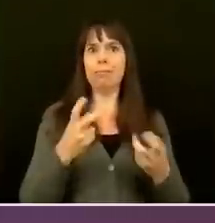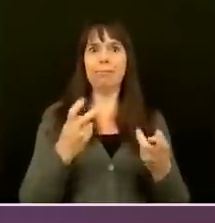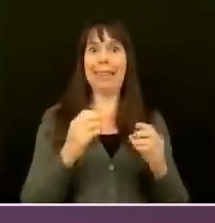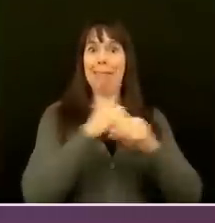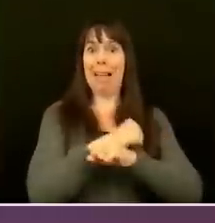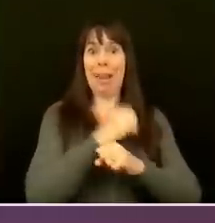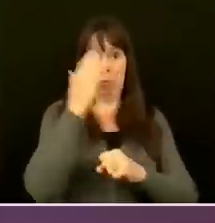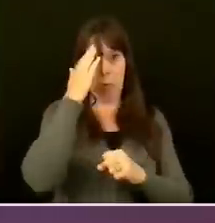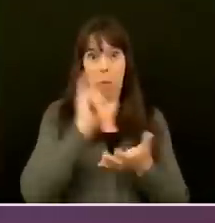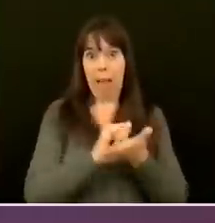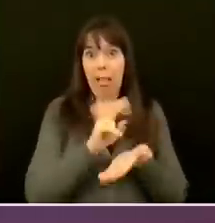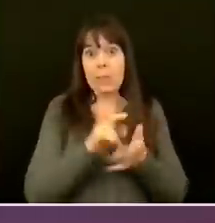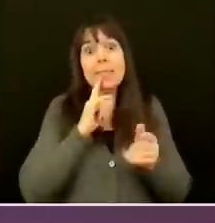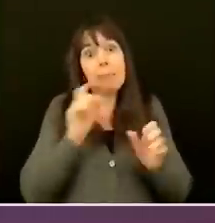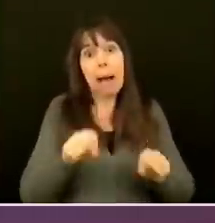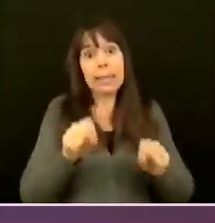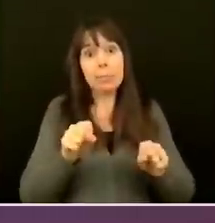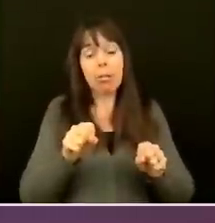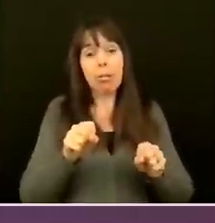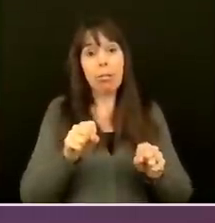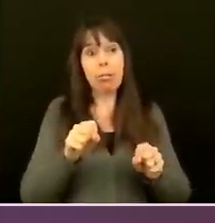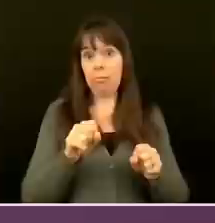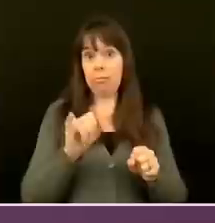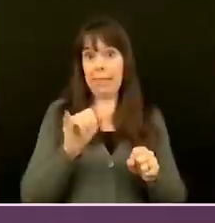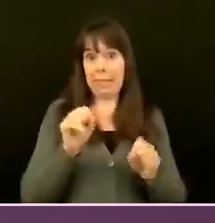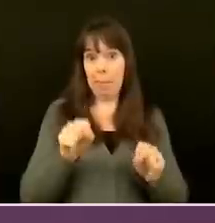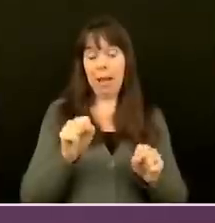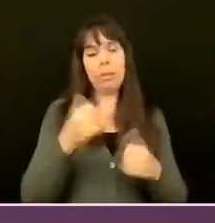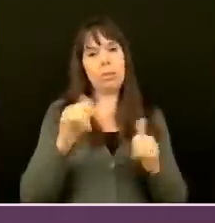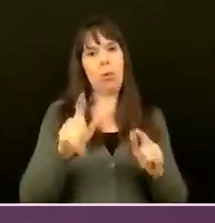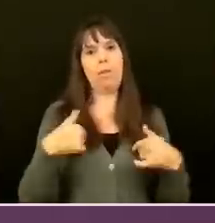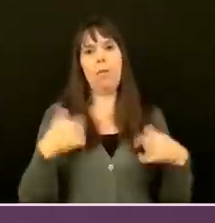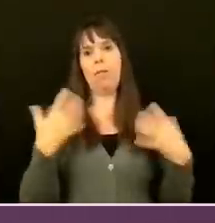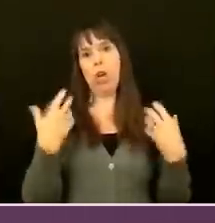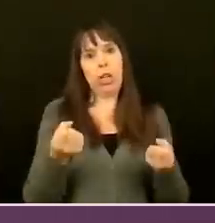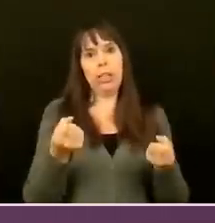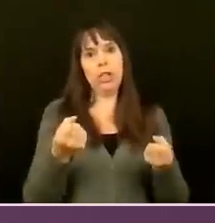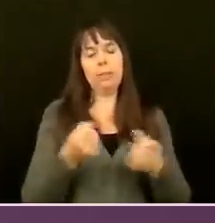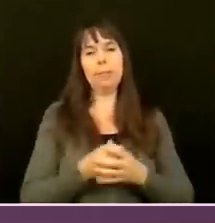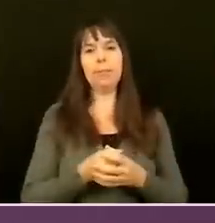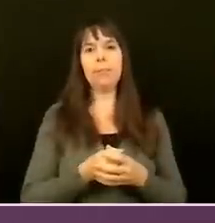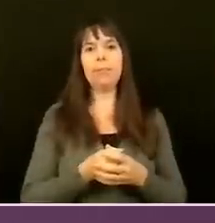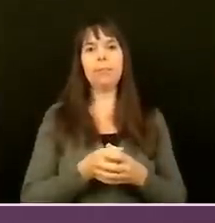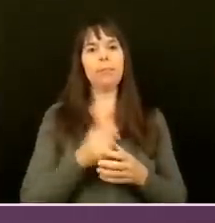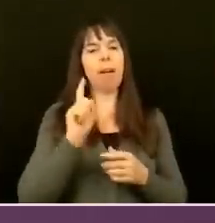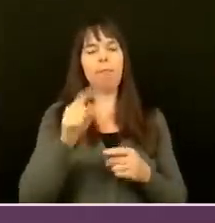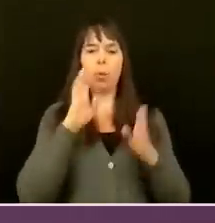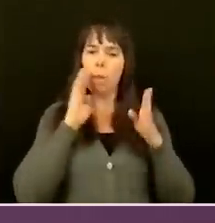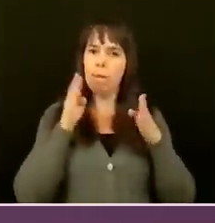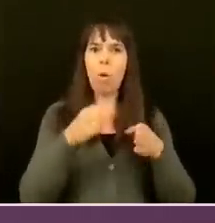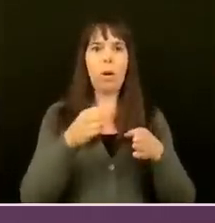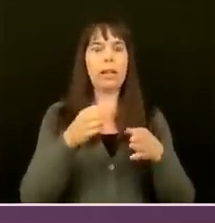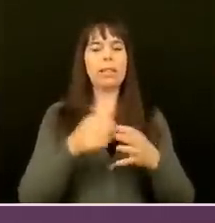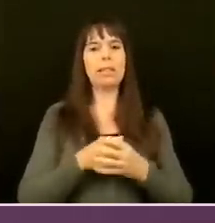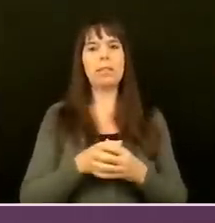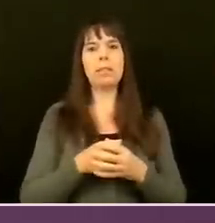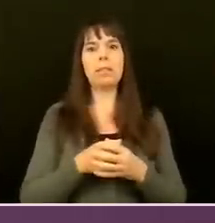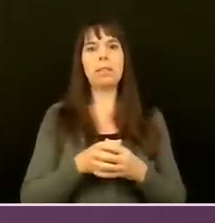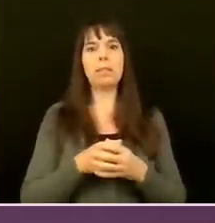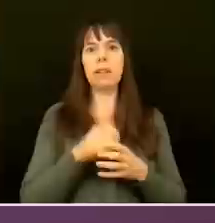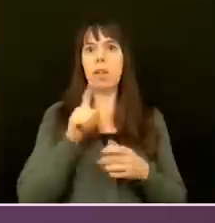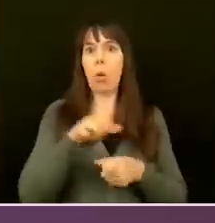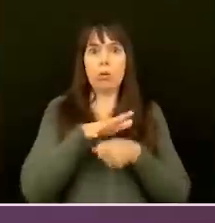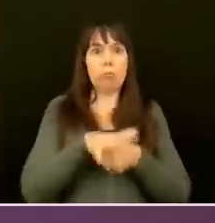that losing is possible. Losing's possible. So you gotta have courage. You gotta have focus in those